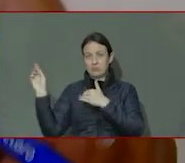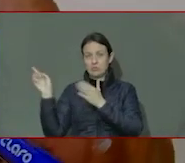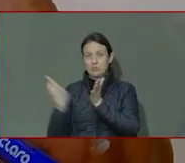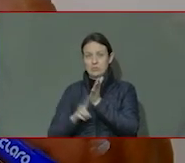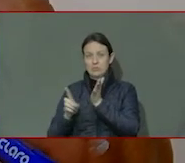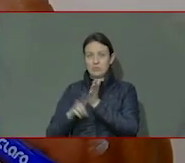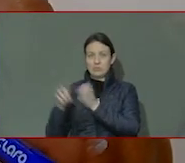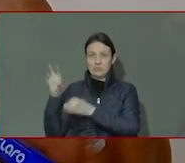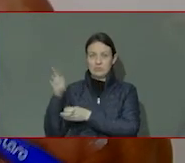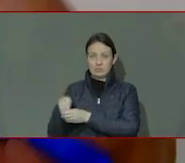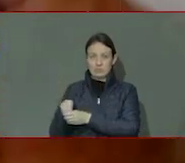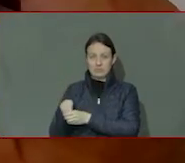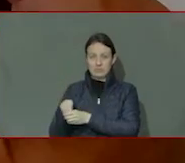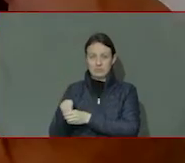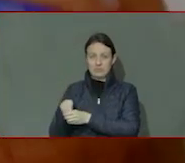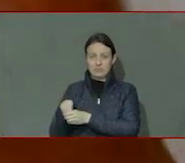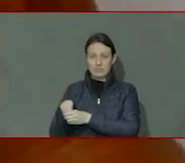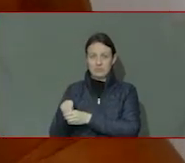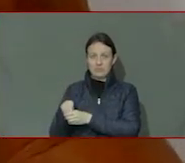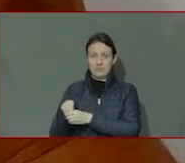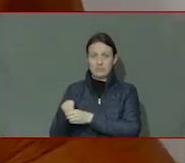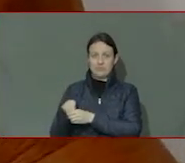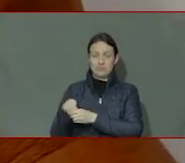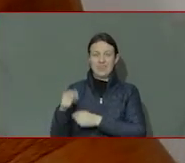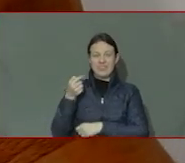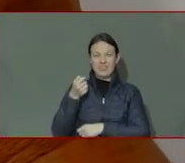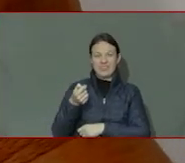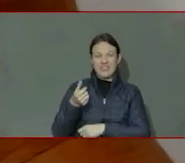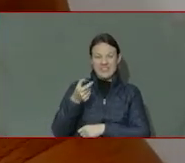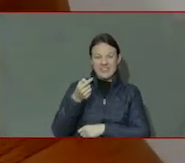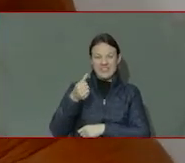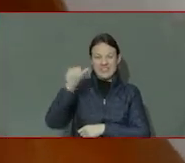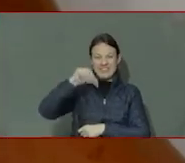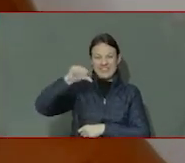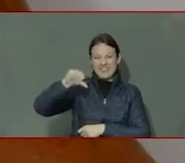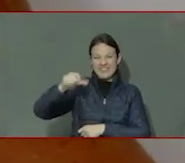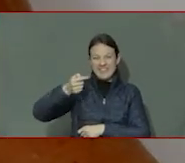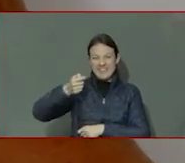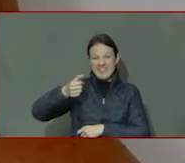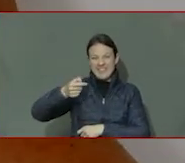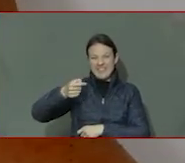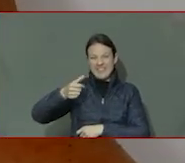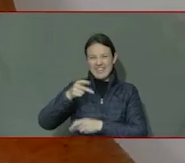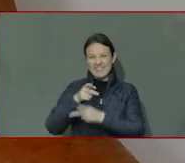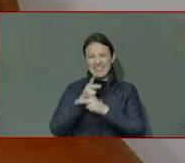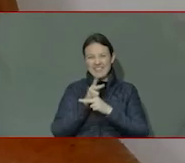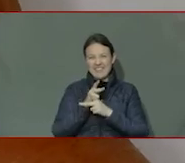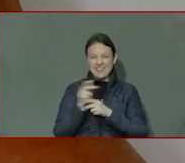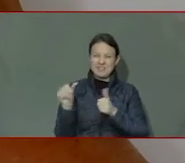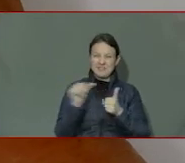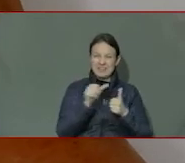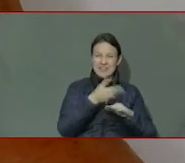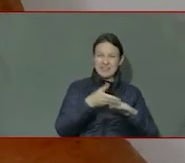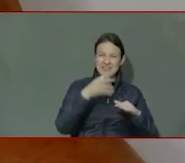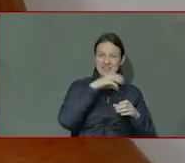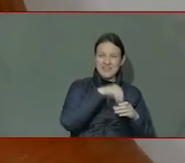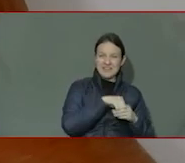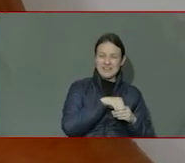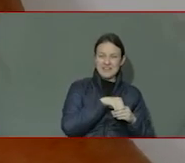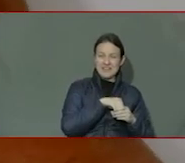bladder there. And look how little salts he reabsorbs. The salts are not